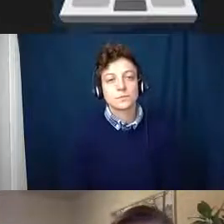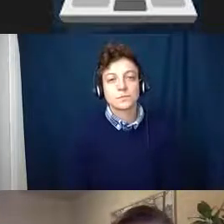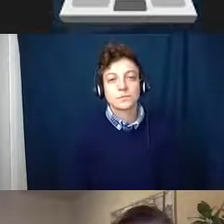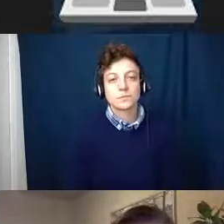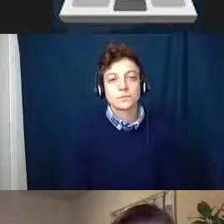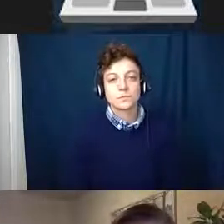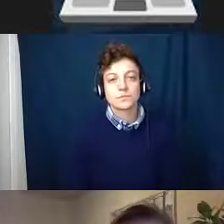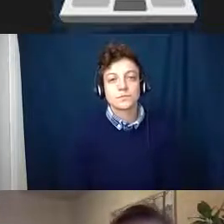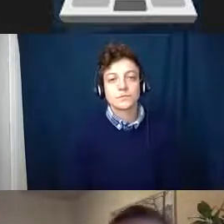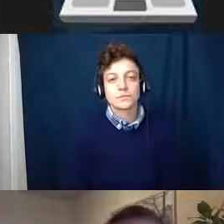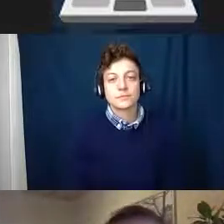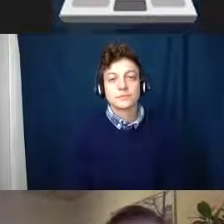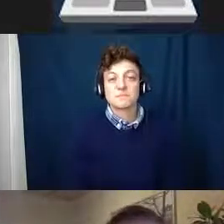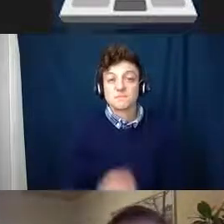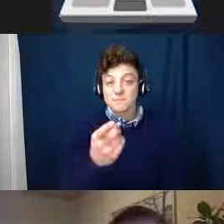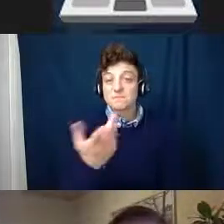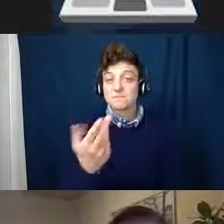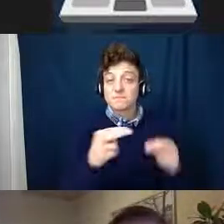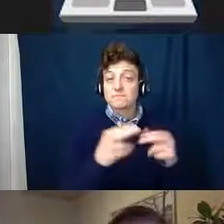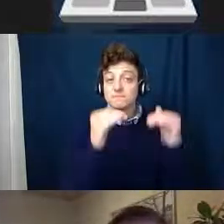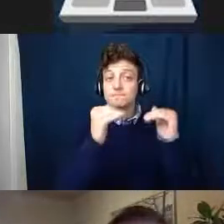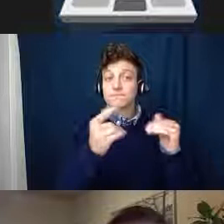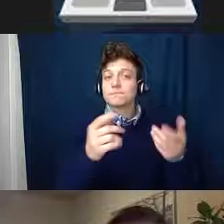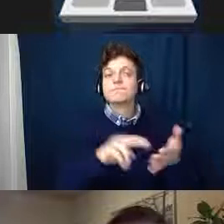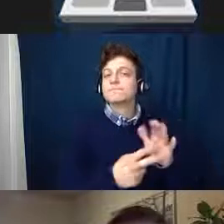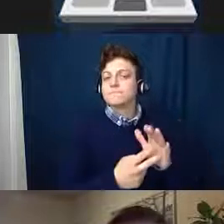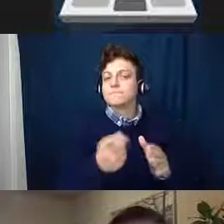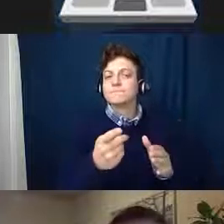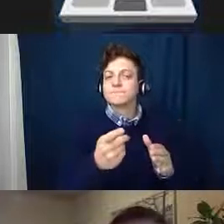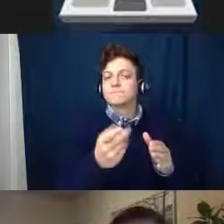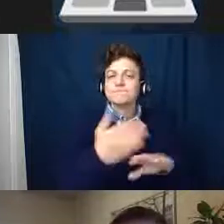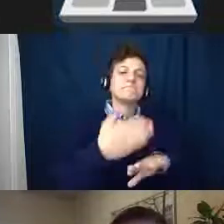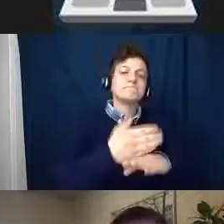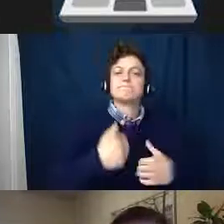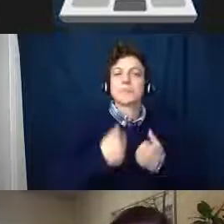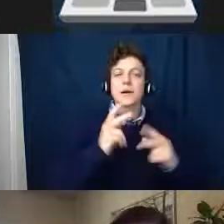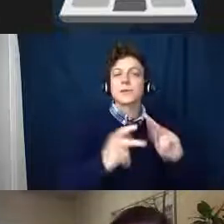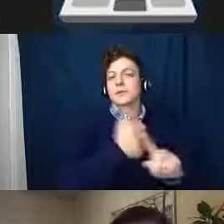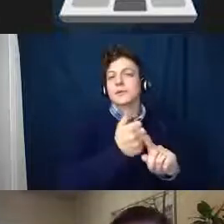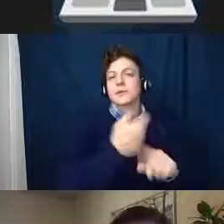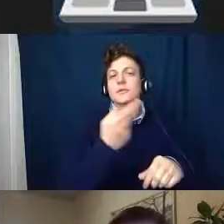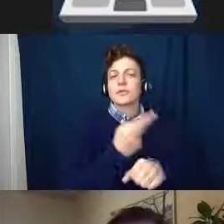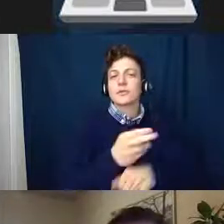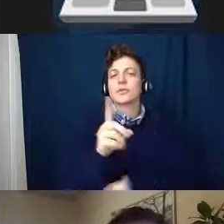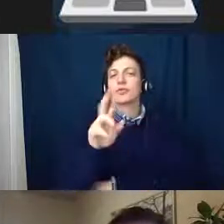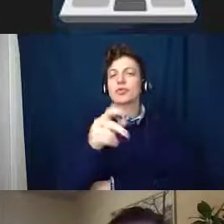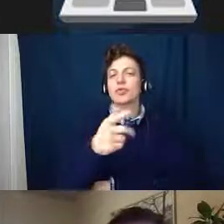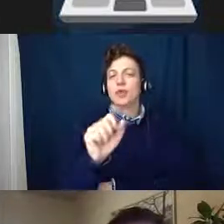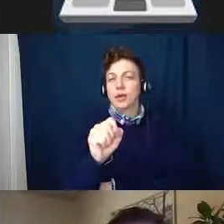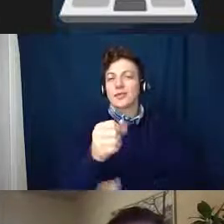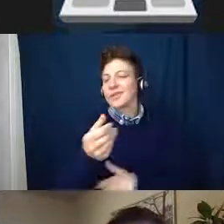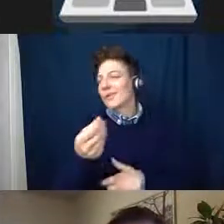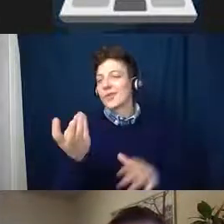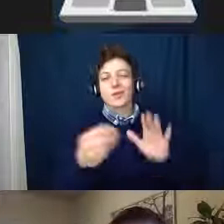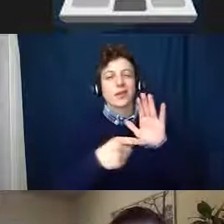And so what does it really mean to improve the lives of people who use drugs? And so just a few examples of this would be things